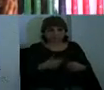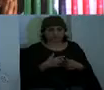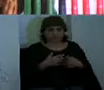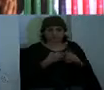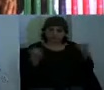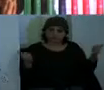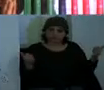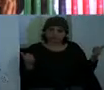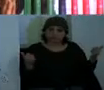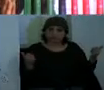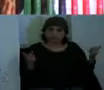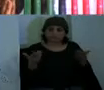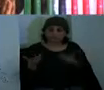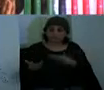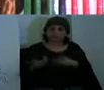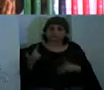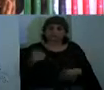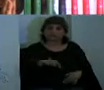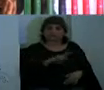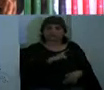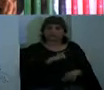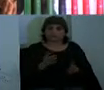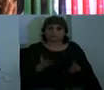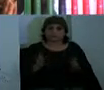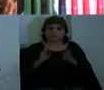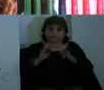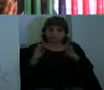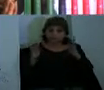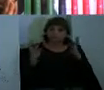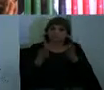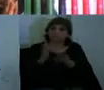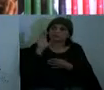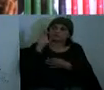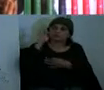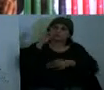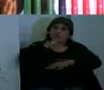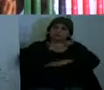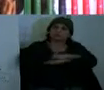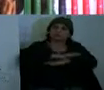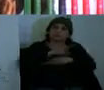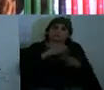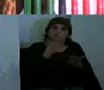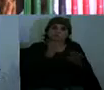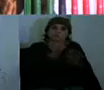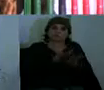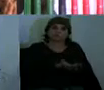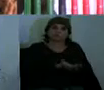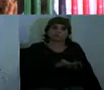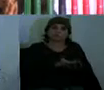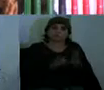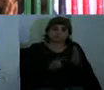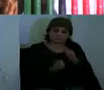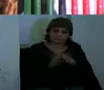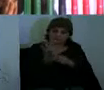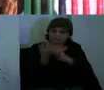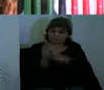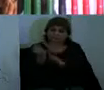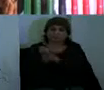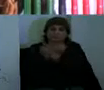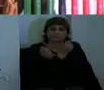you invite us to gather around your table. You lay out our a harvest of love